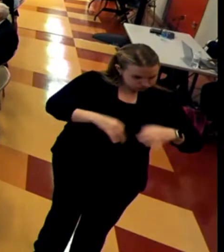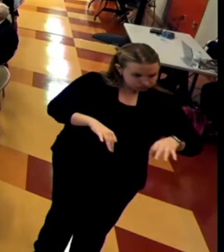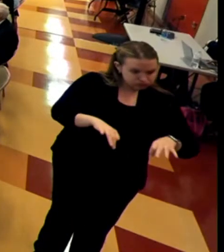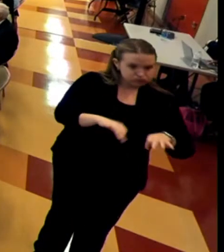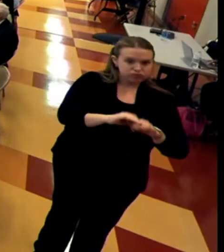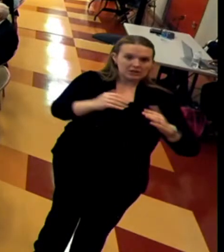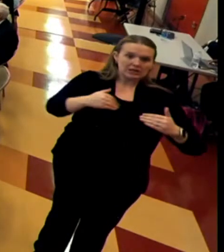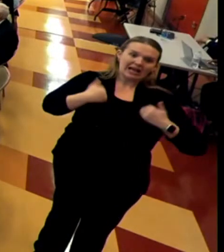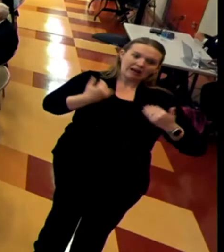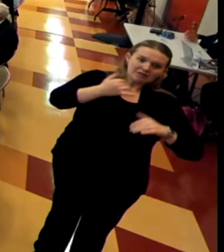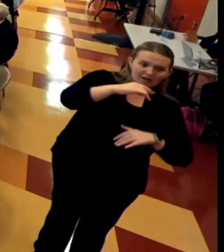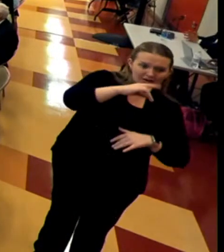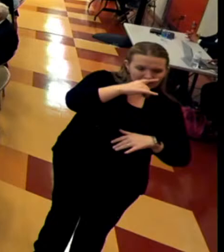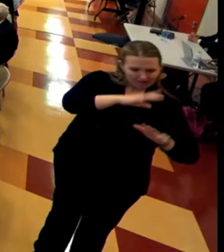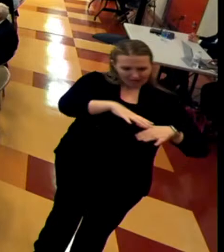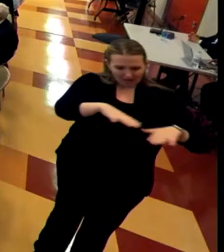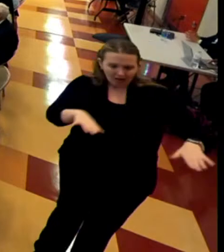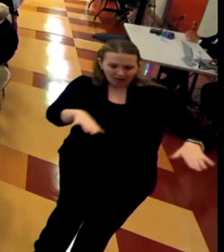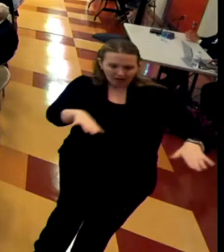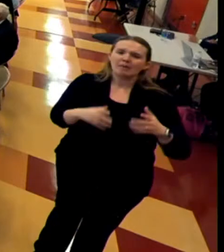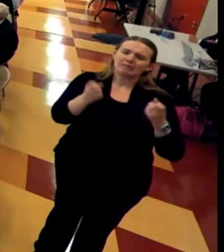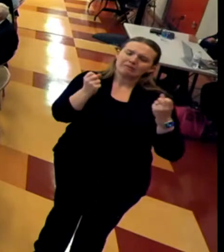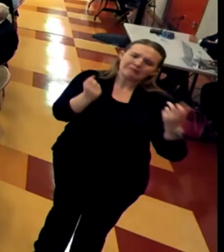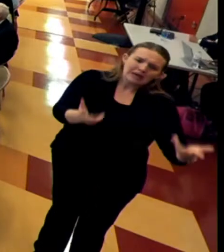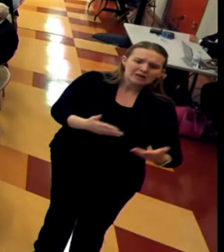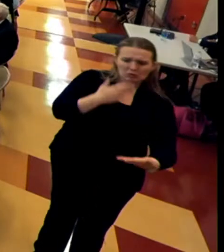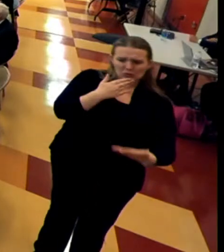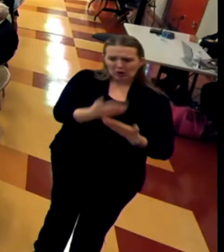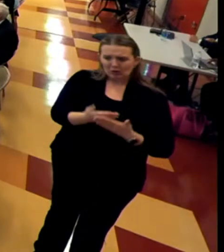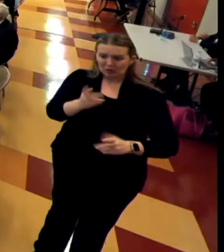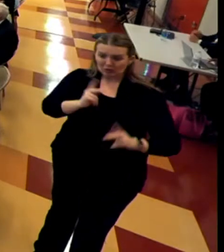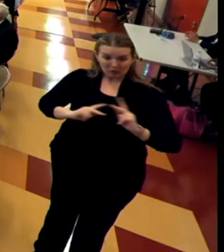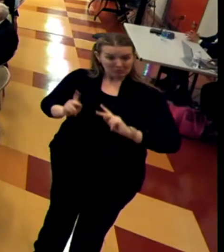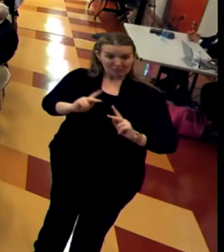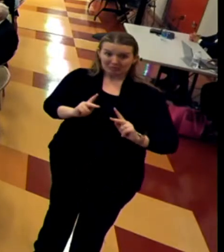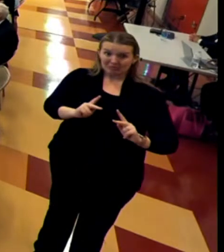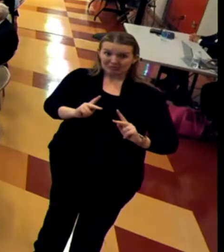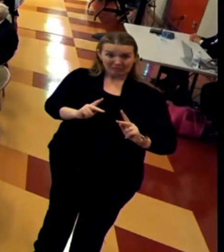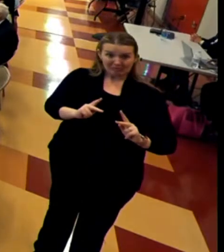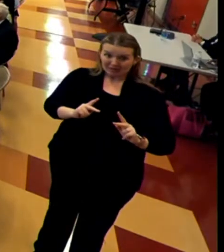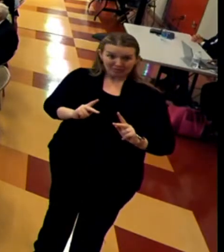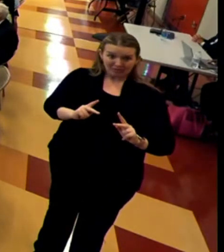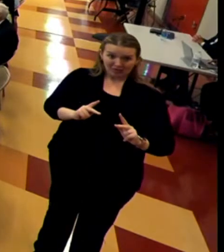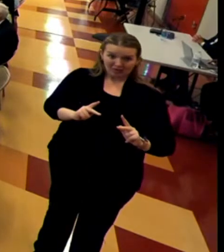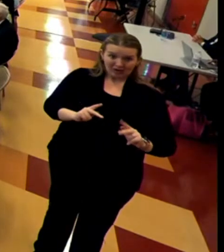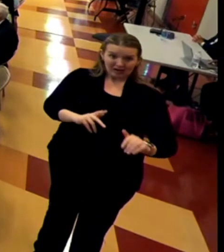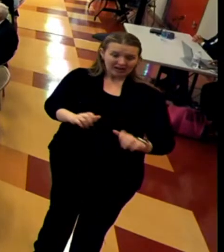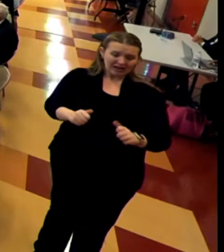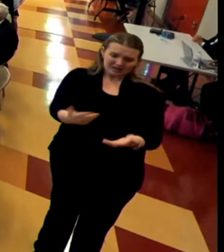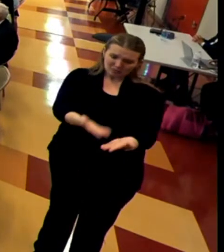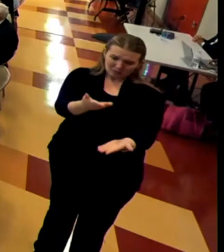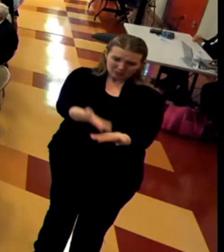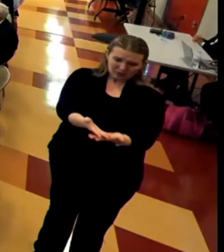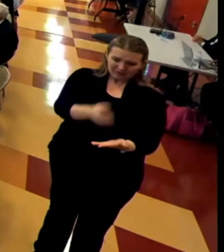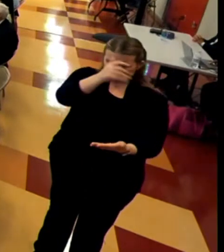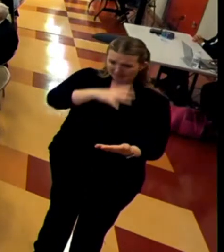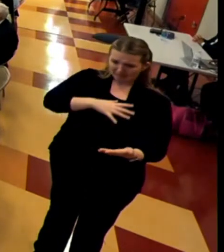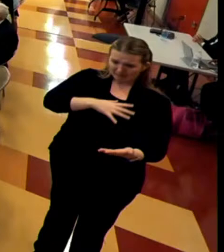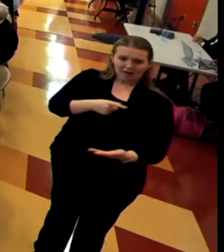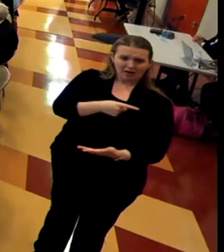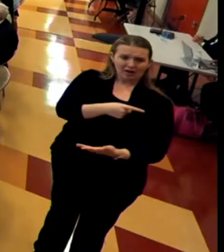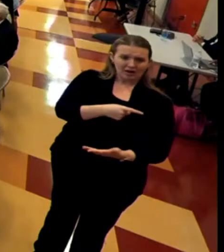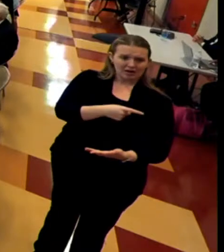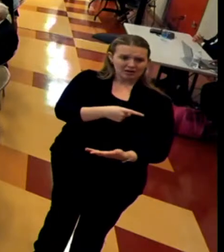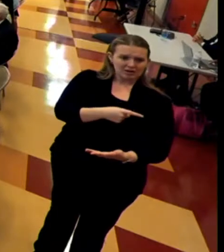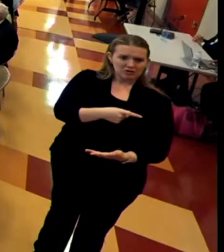of young kids out here, and so a lot of good people coming out of it. And that's a story up there that proved itself. That gentleman over there with his,